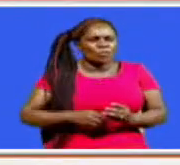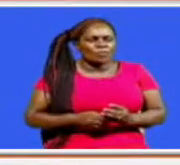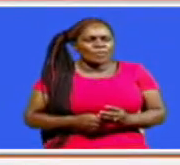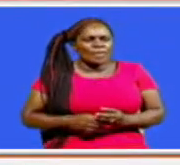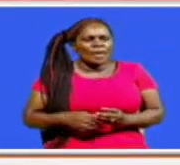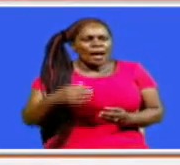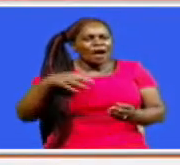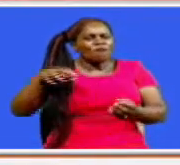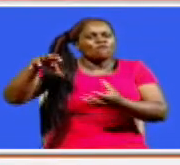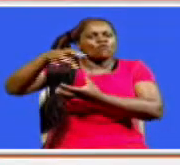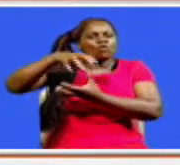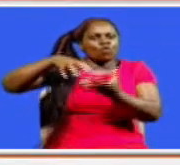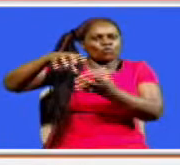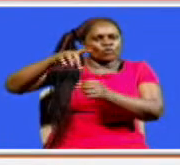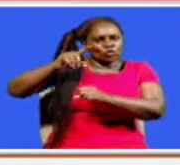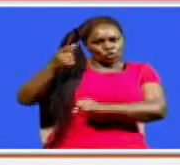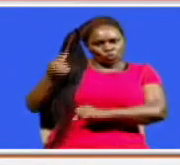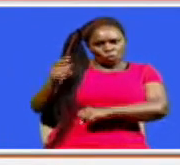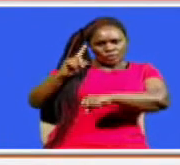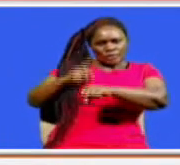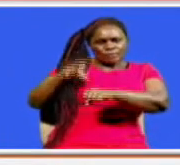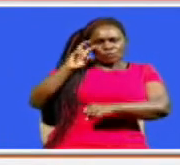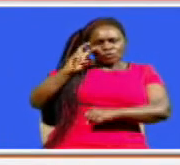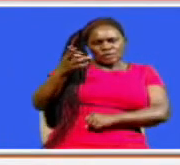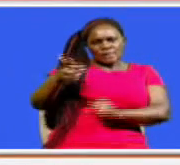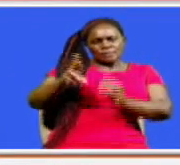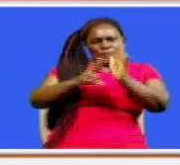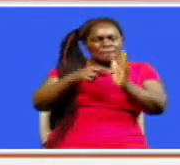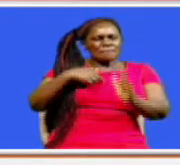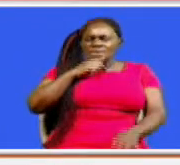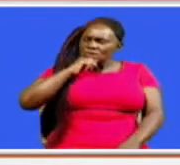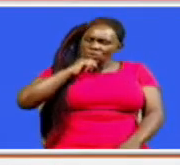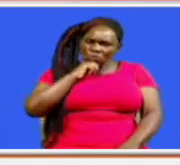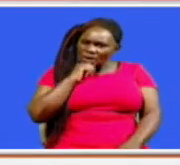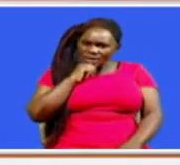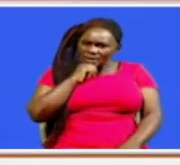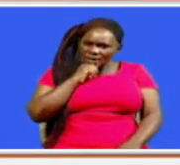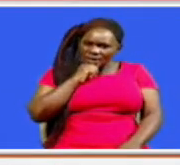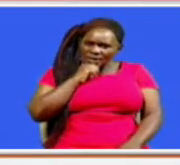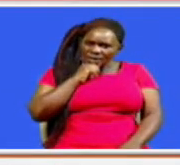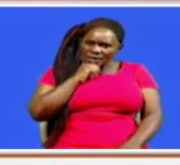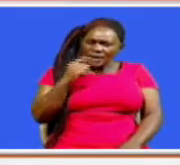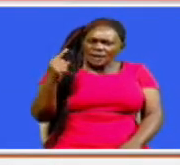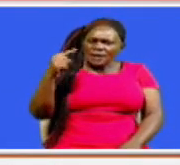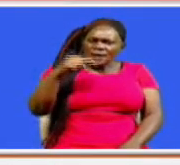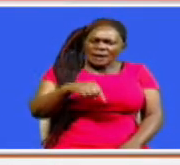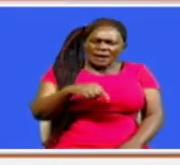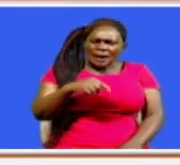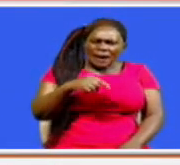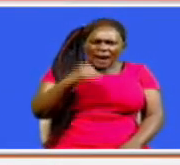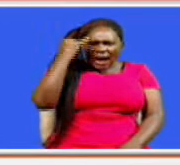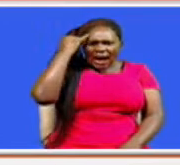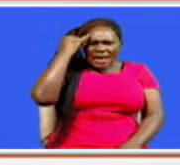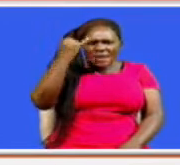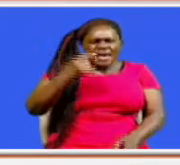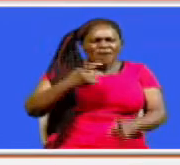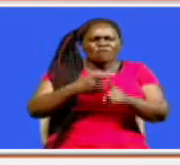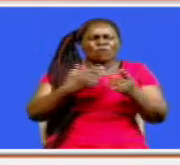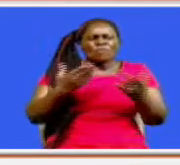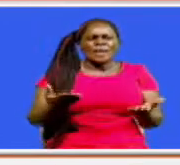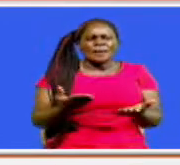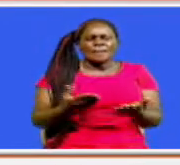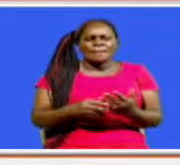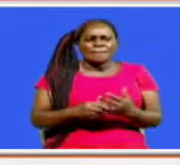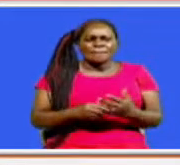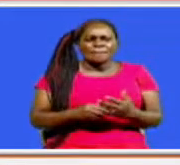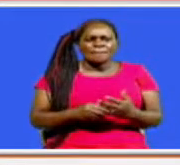bit of mix-up. If you looked at those questions, and I really wondered why one could come up with a result to the